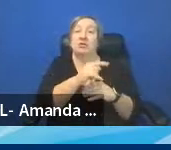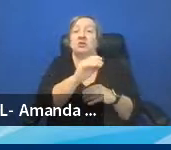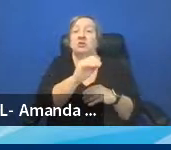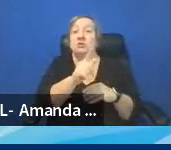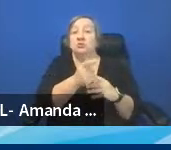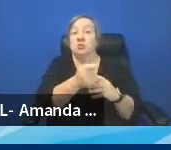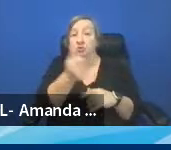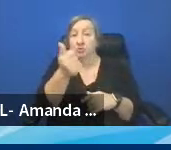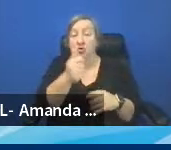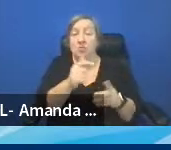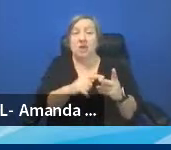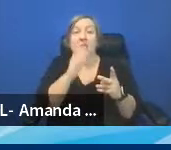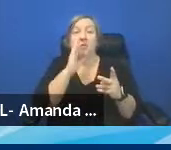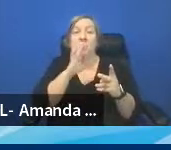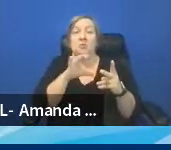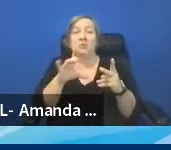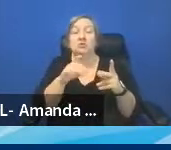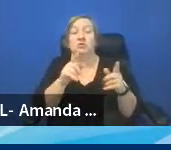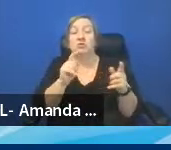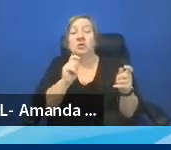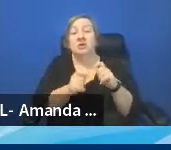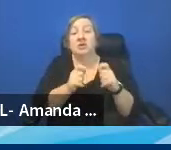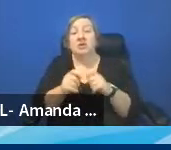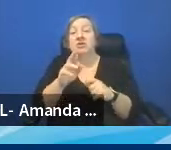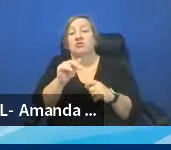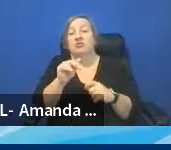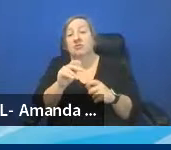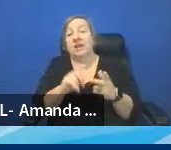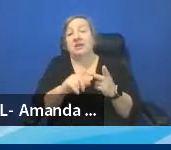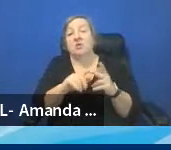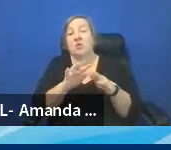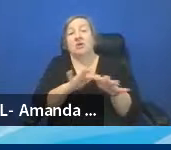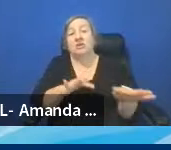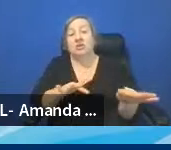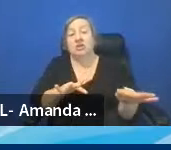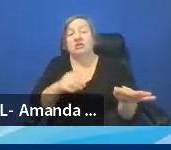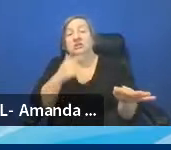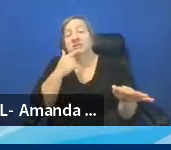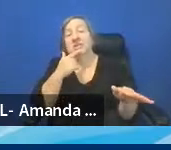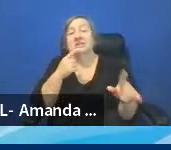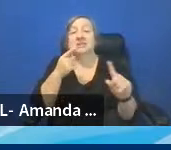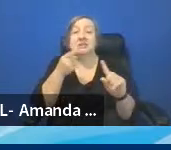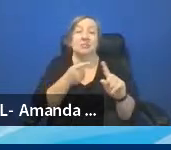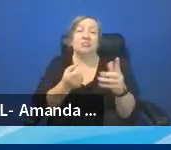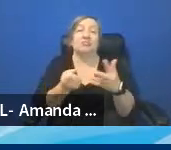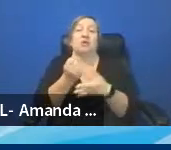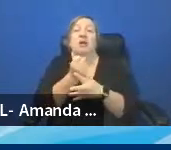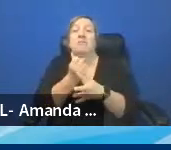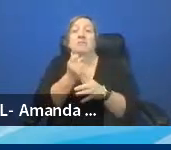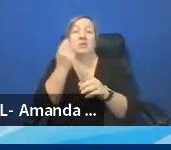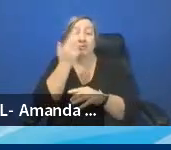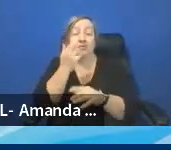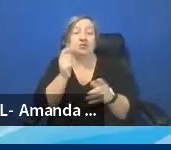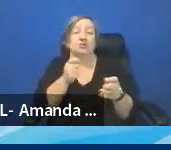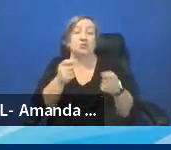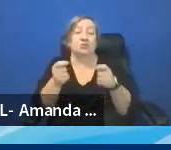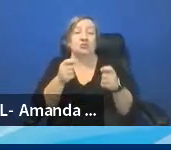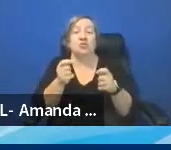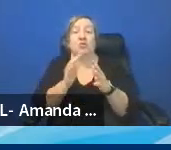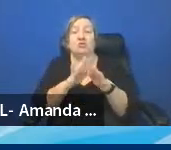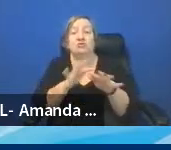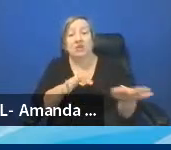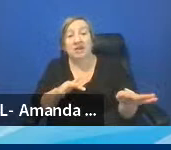away? Are we going to do variable rate or congestion pricing that says the primary purpose of this is to control the traffic